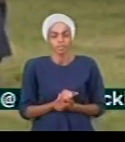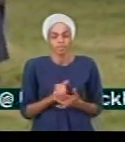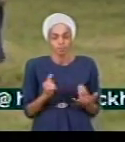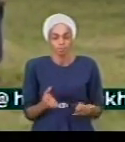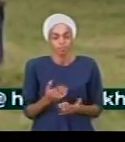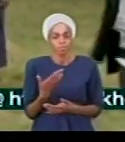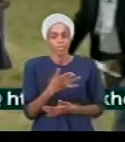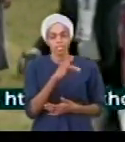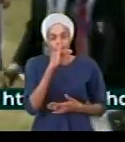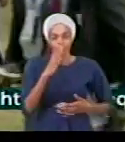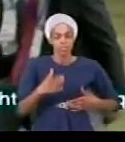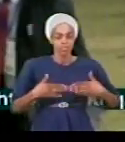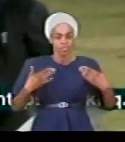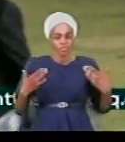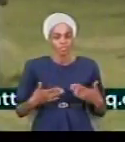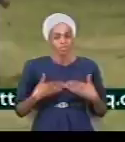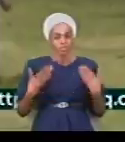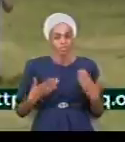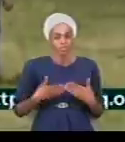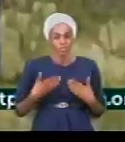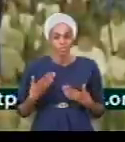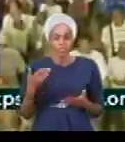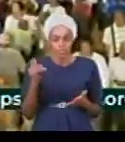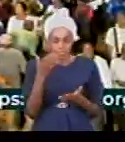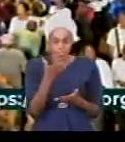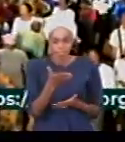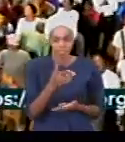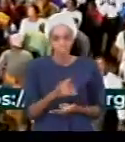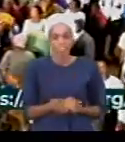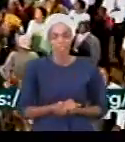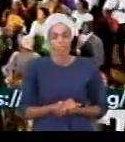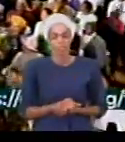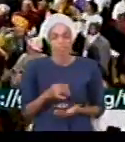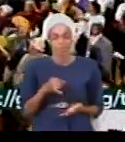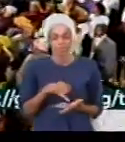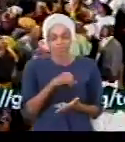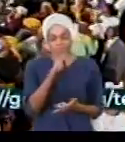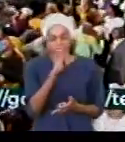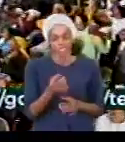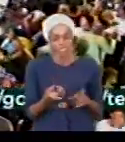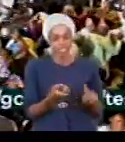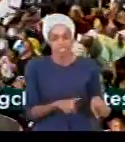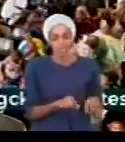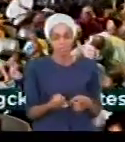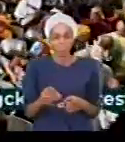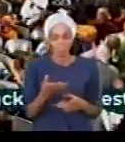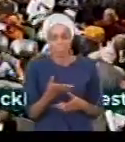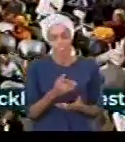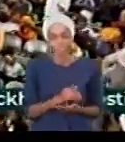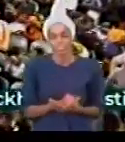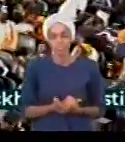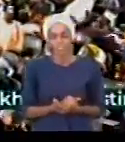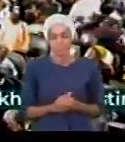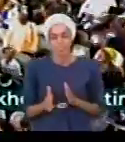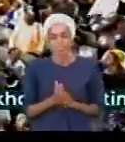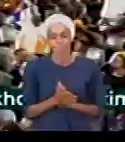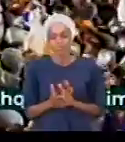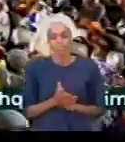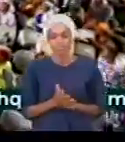It is happening. It is happening. It is happening. Put your hands together. Put your hands